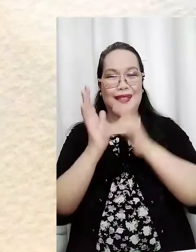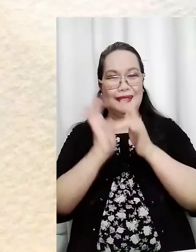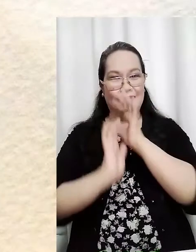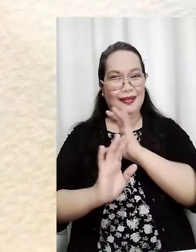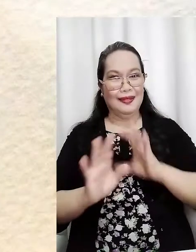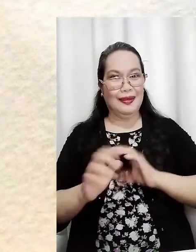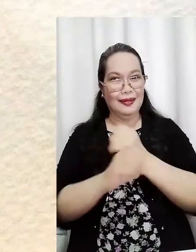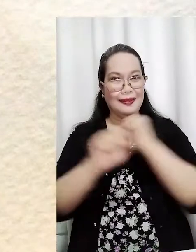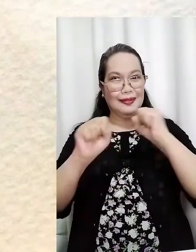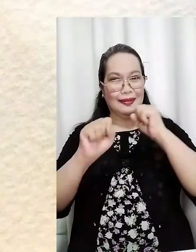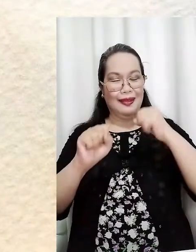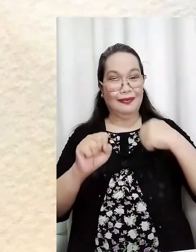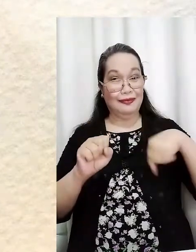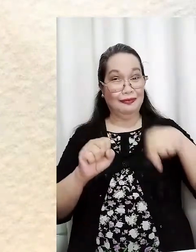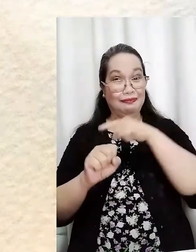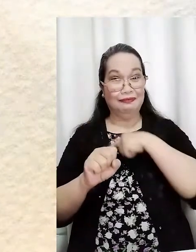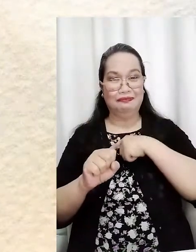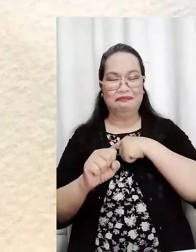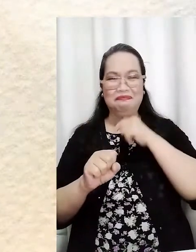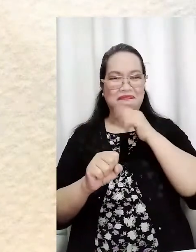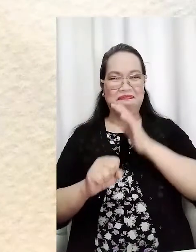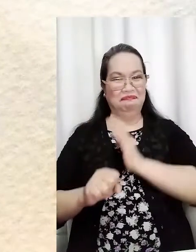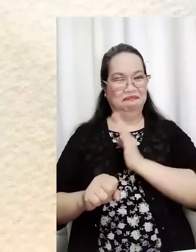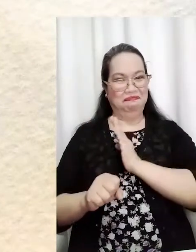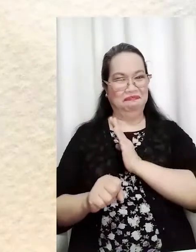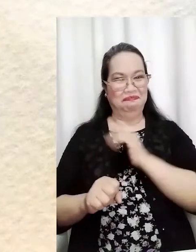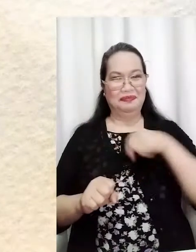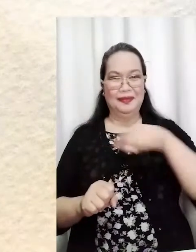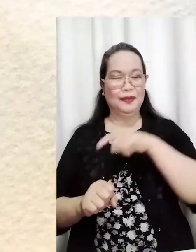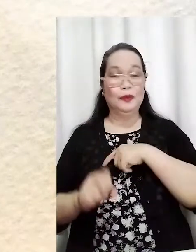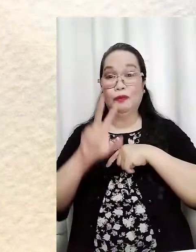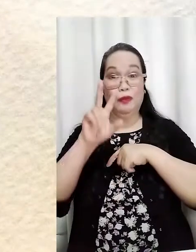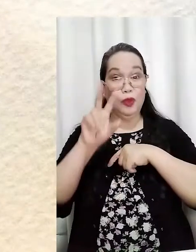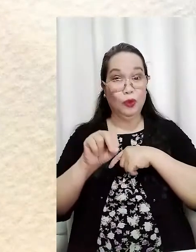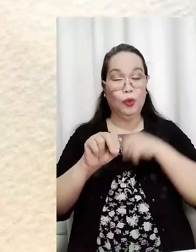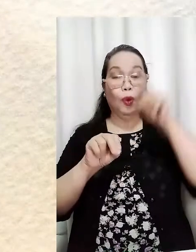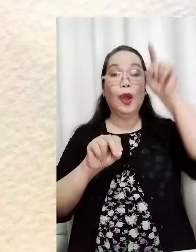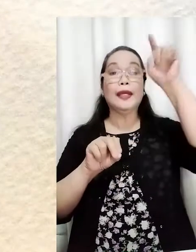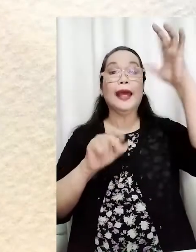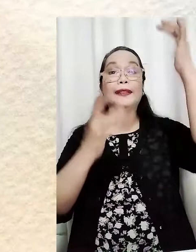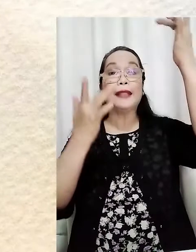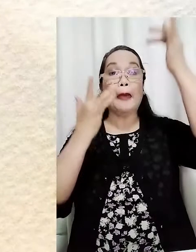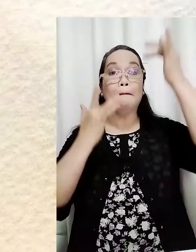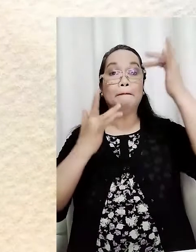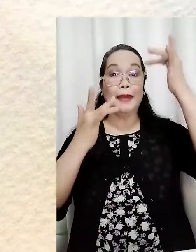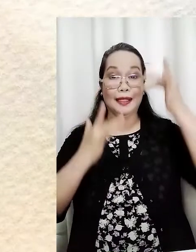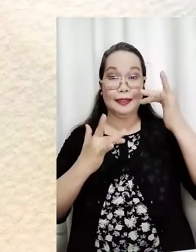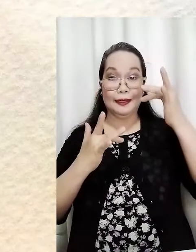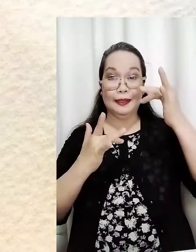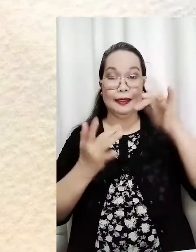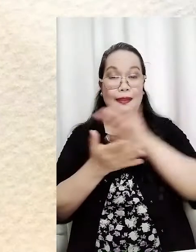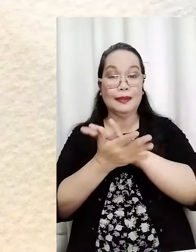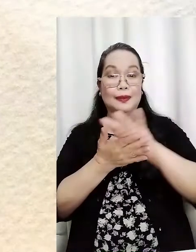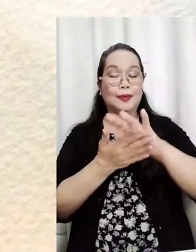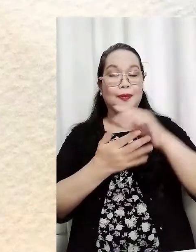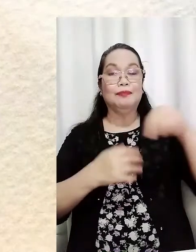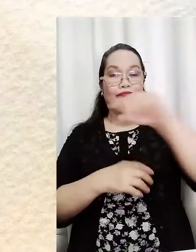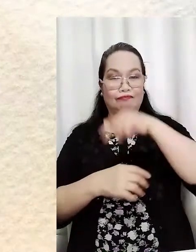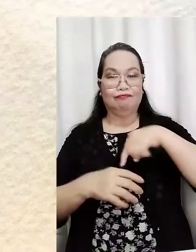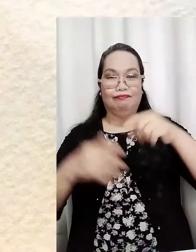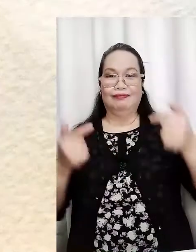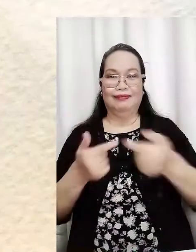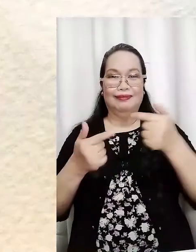us not because of the righteous things we had done, but because of his mercy. He washed away our